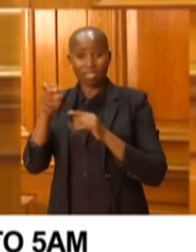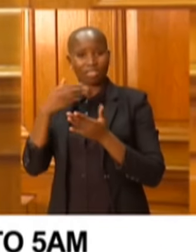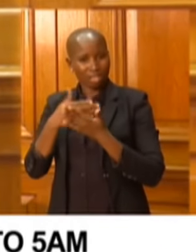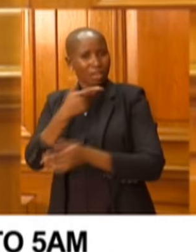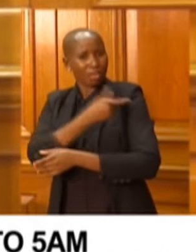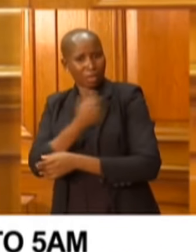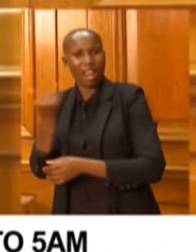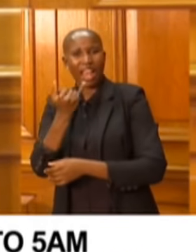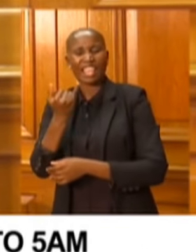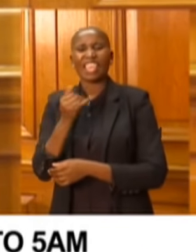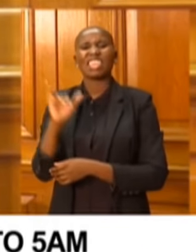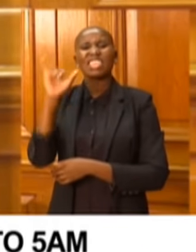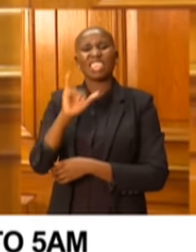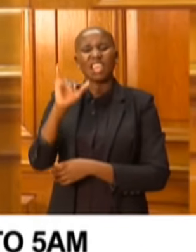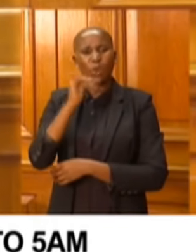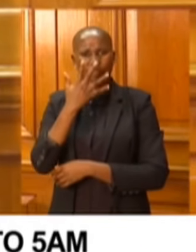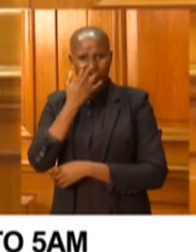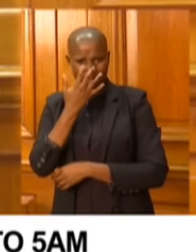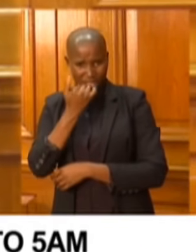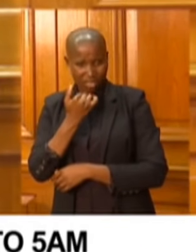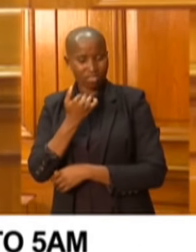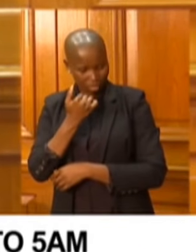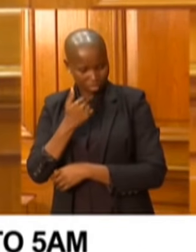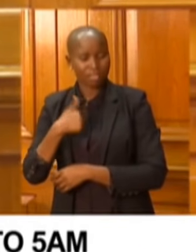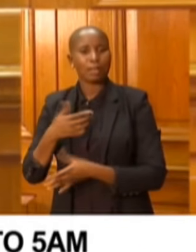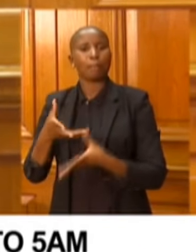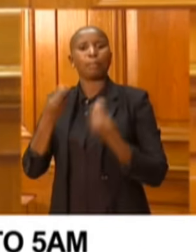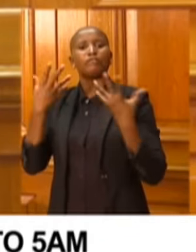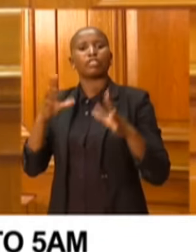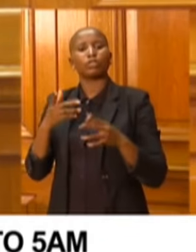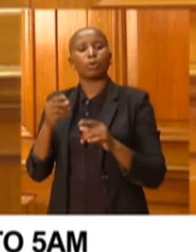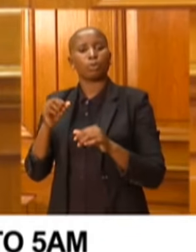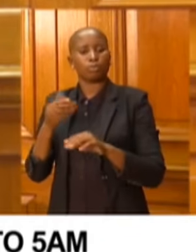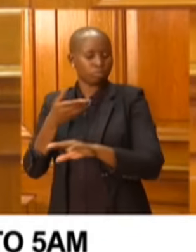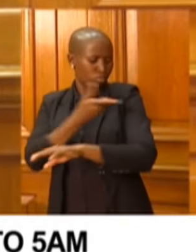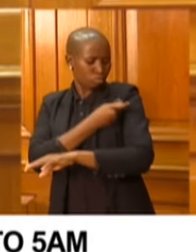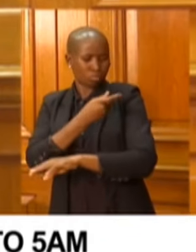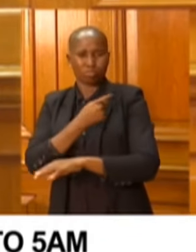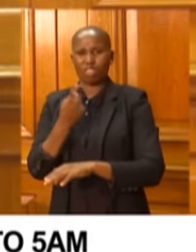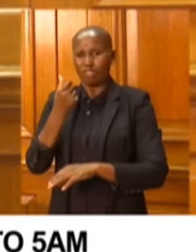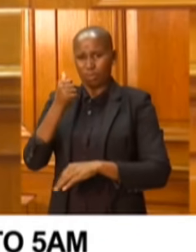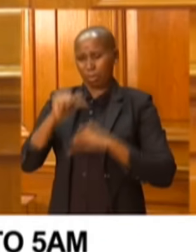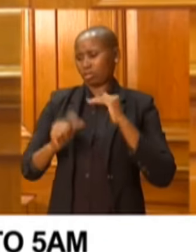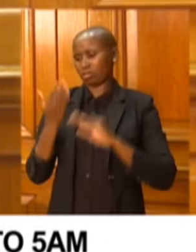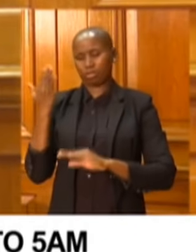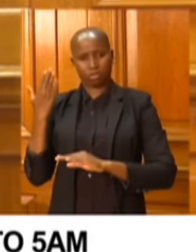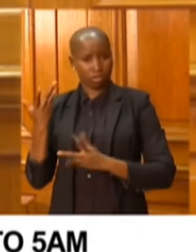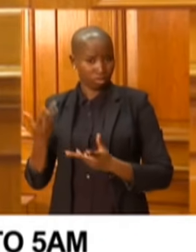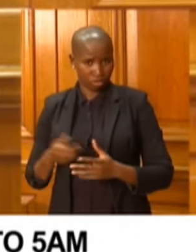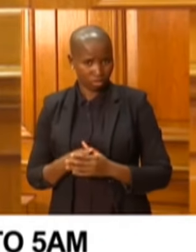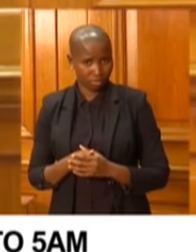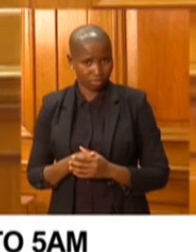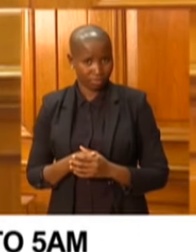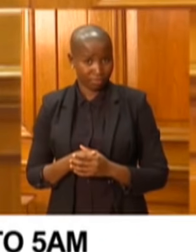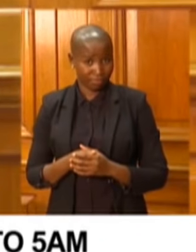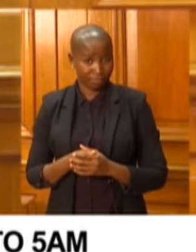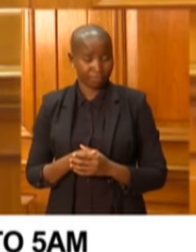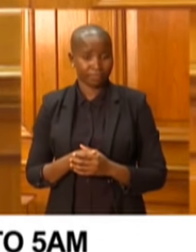fever. I was vaccinated against yellow fever just a few months ago. And many South